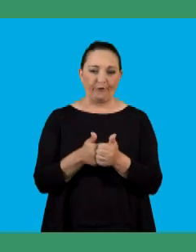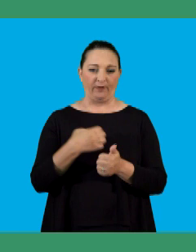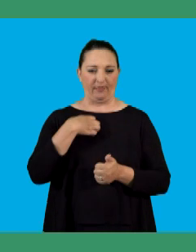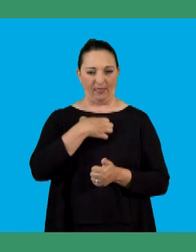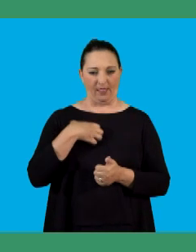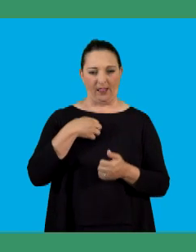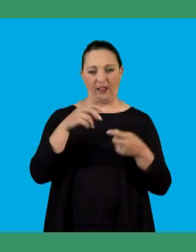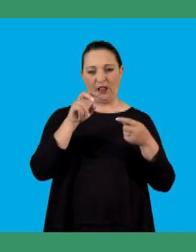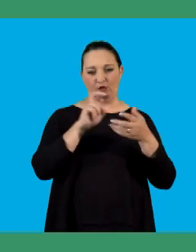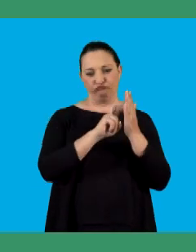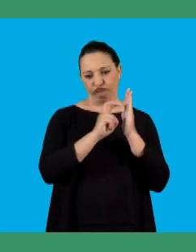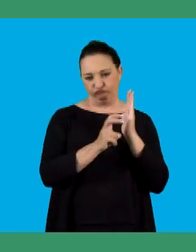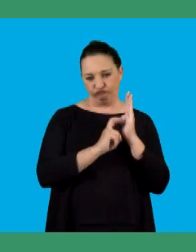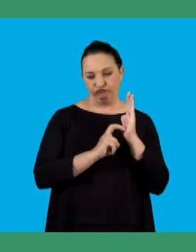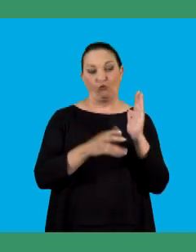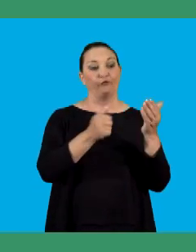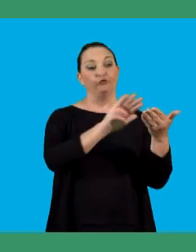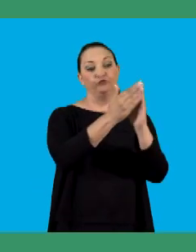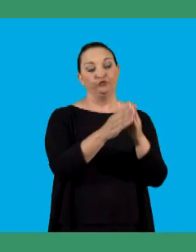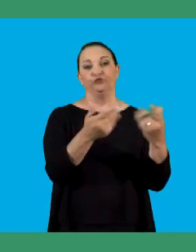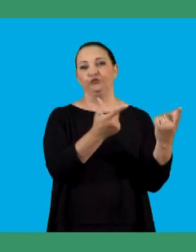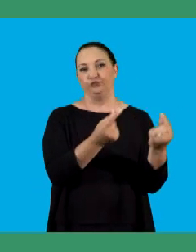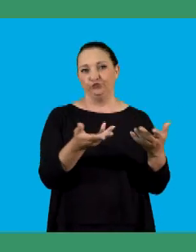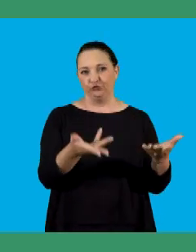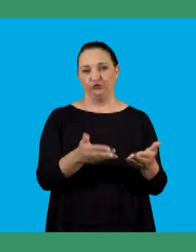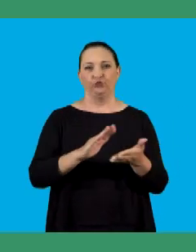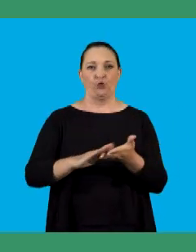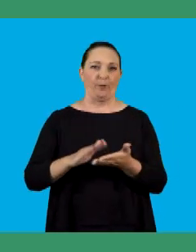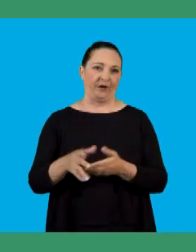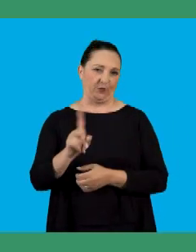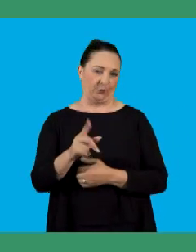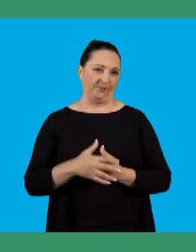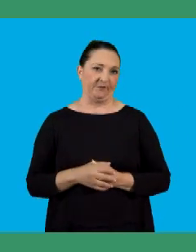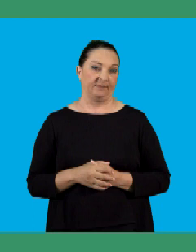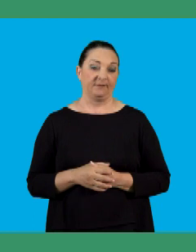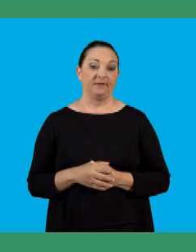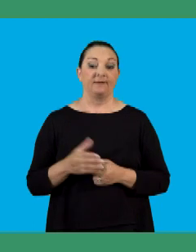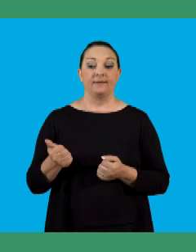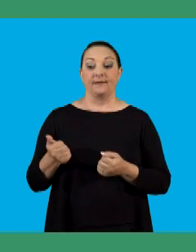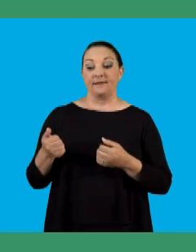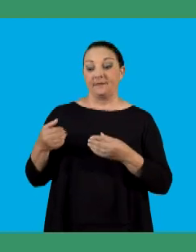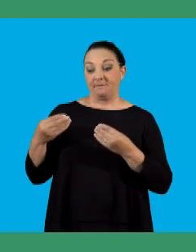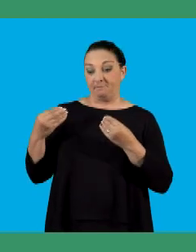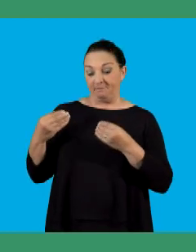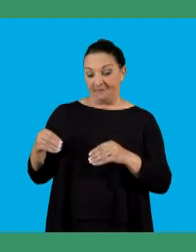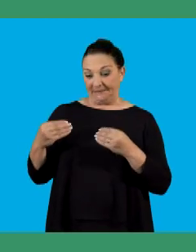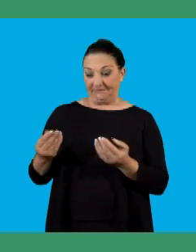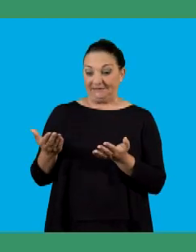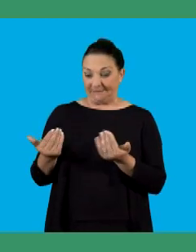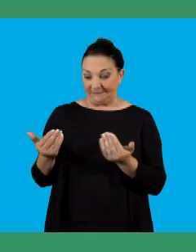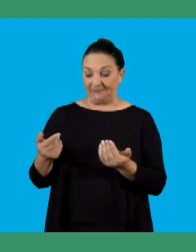in line with the society in which their business operates. They also expect their employees to